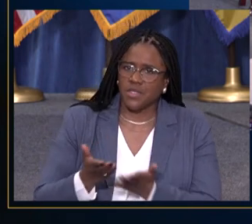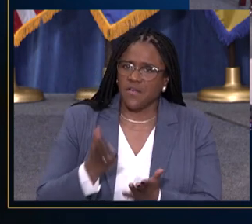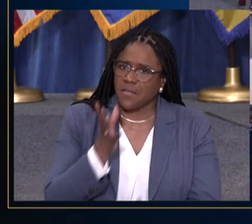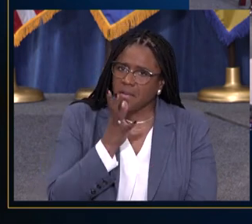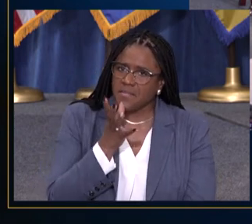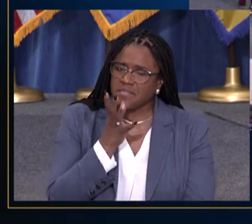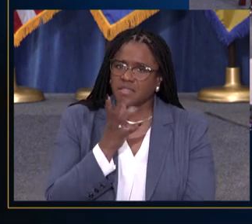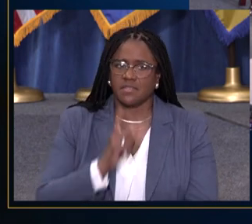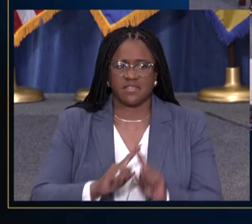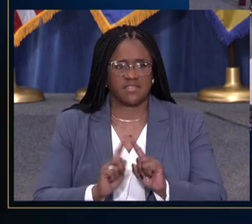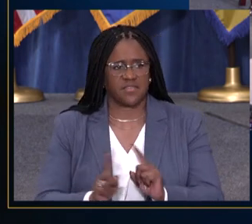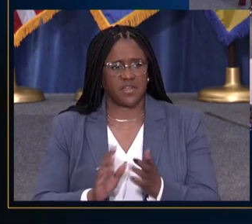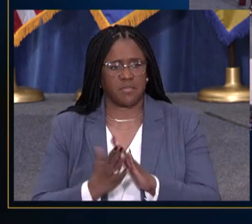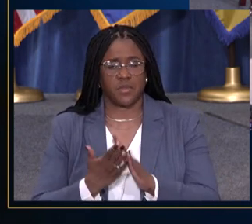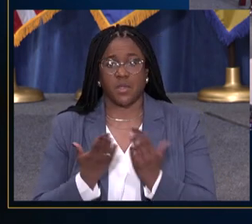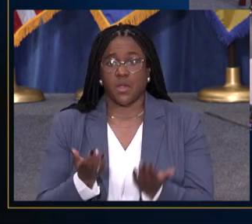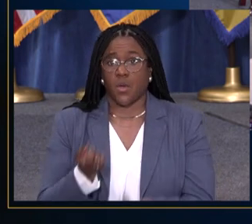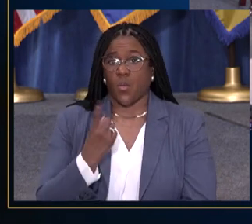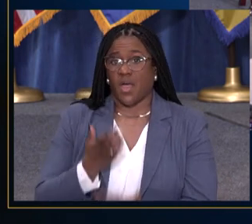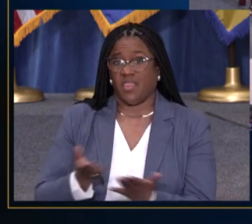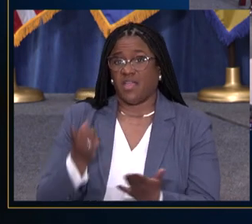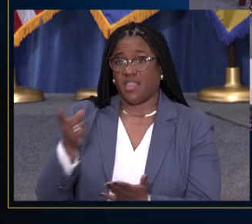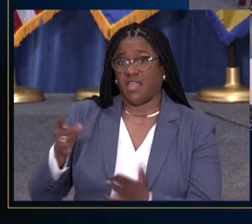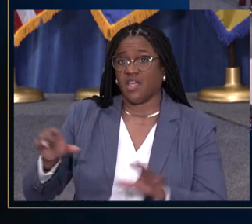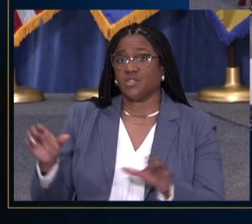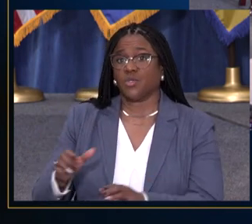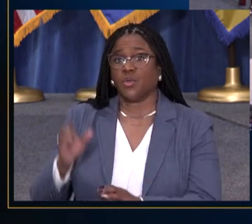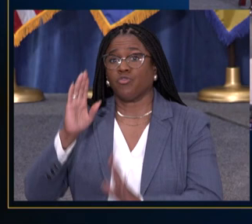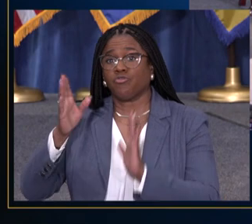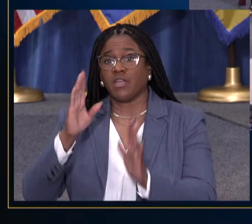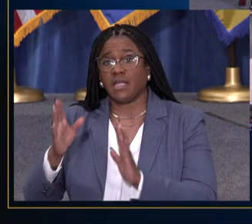different communities. And one of the things that they do in greeting is they do